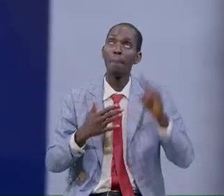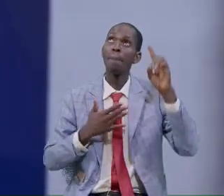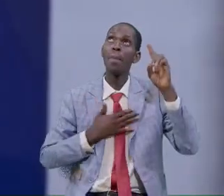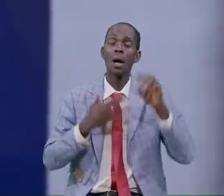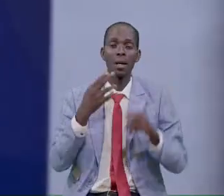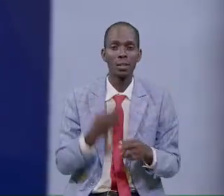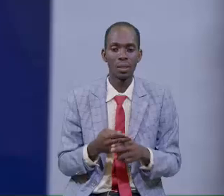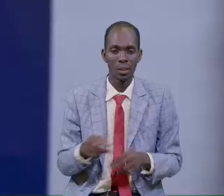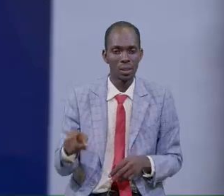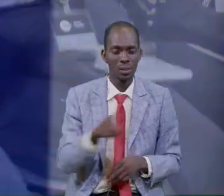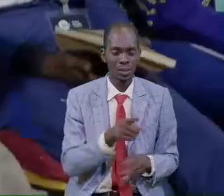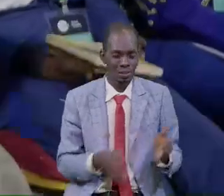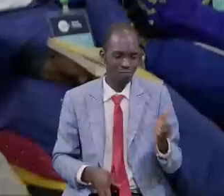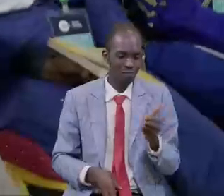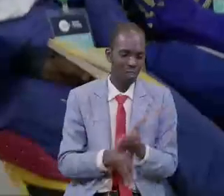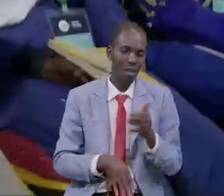out devils.